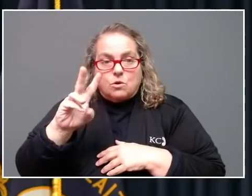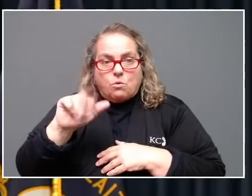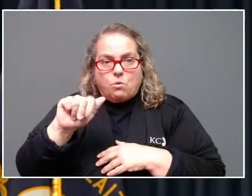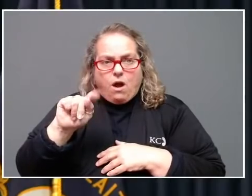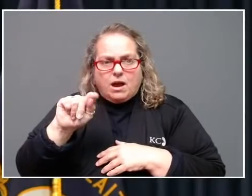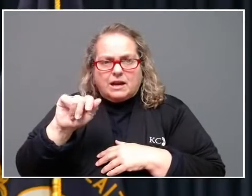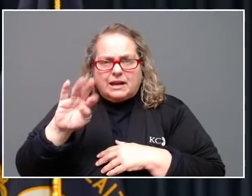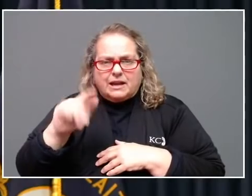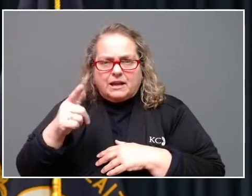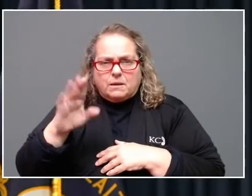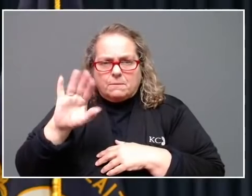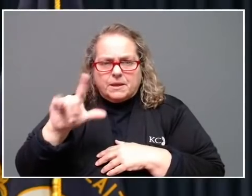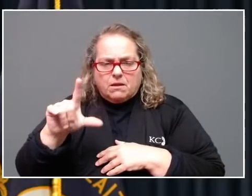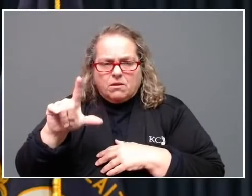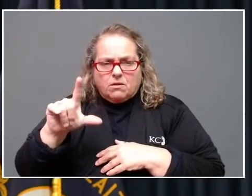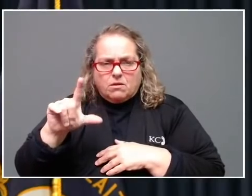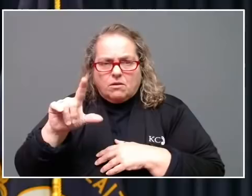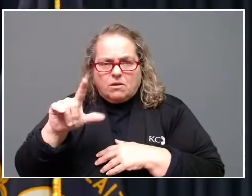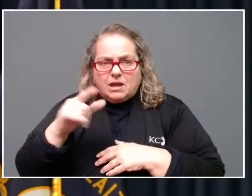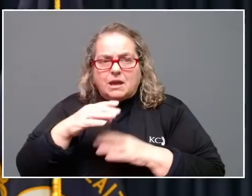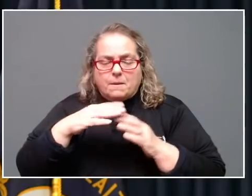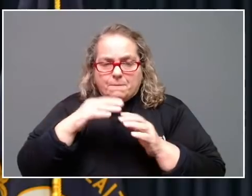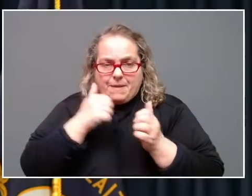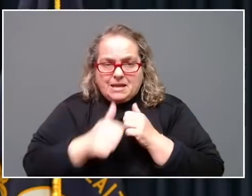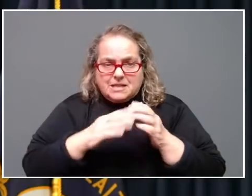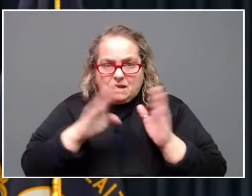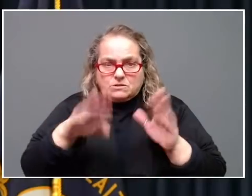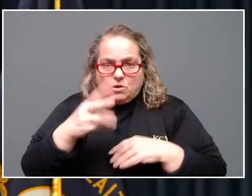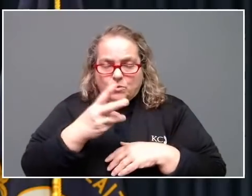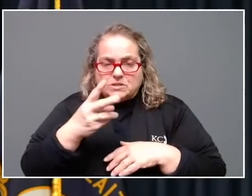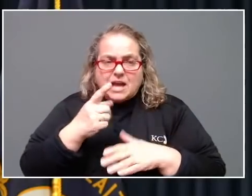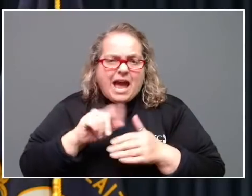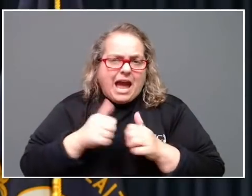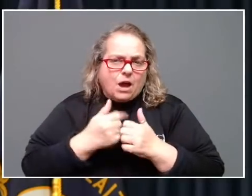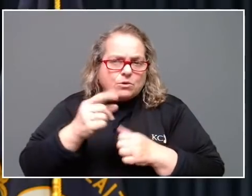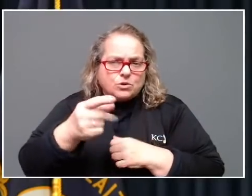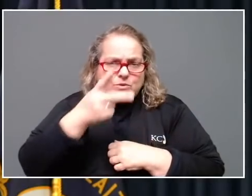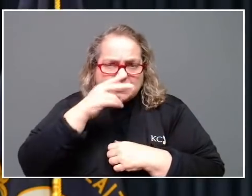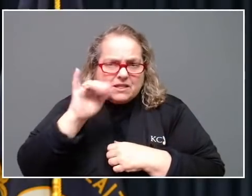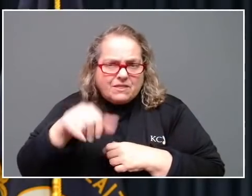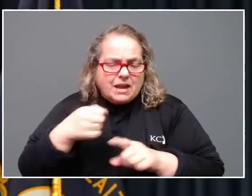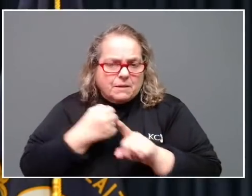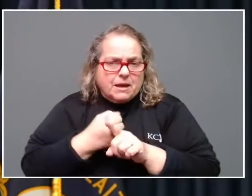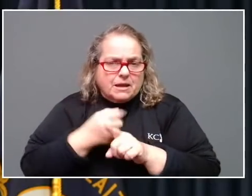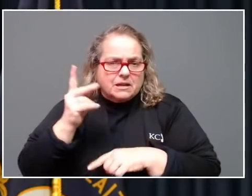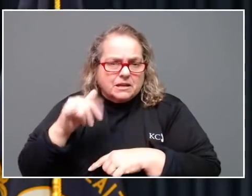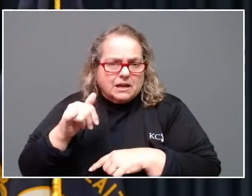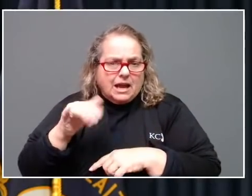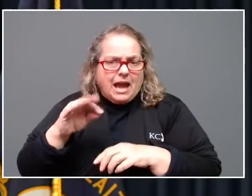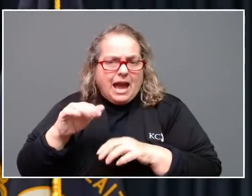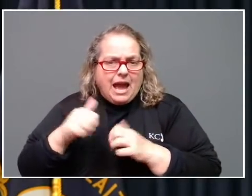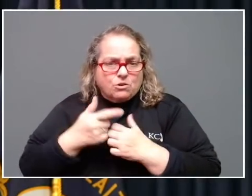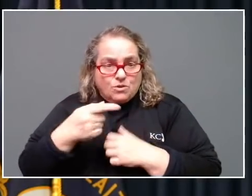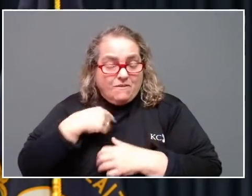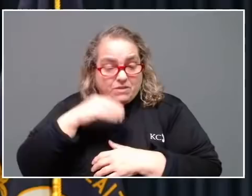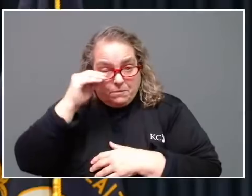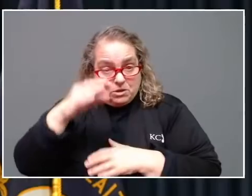the House on Wednesday and is now moving to the Senate. How do you see that impacting Kentucky if it's passed? How do you have an opinion on that